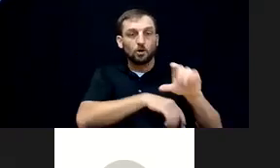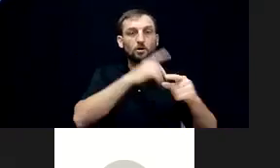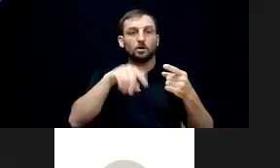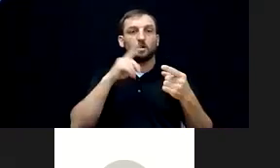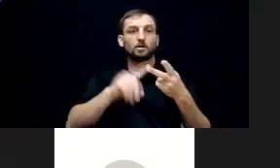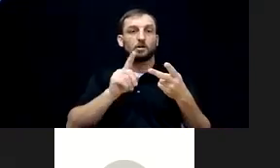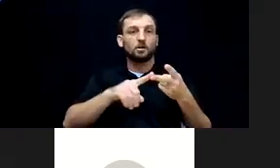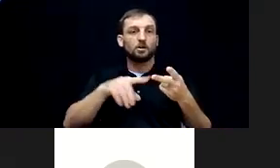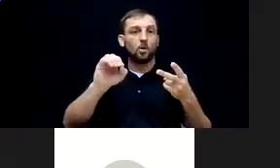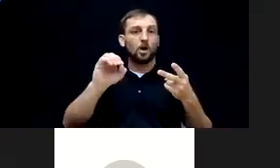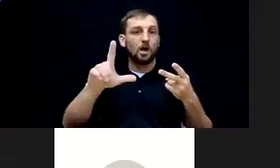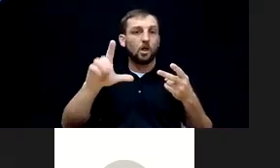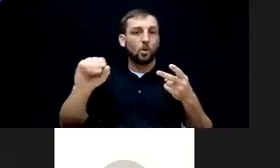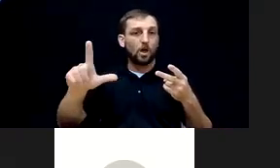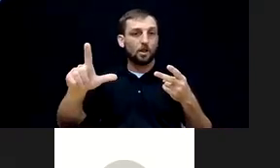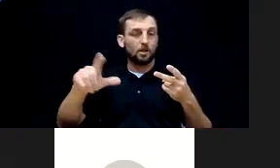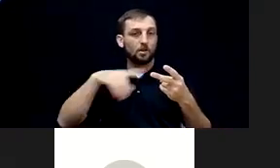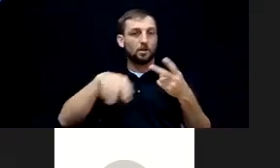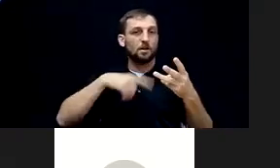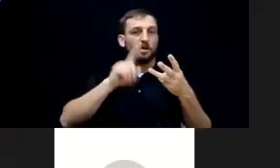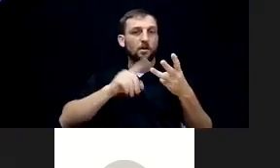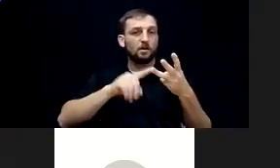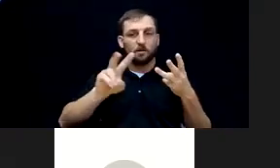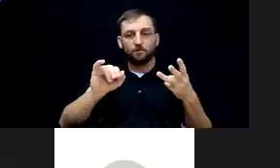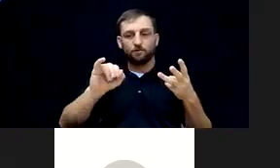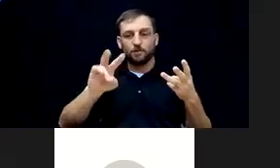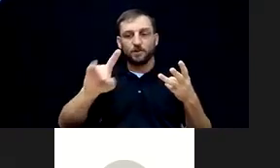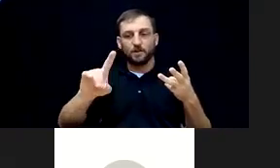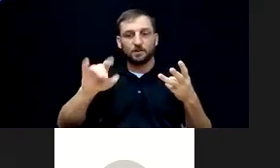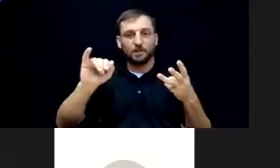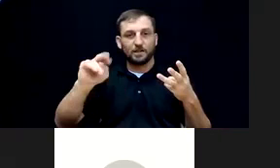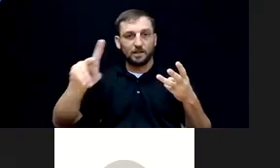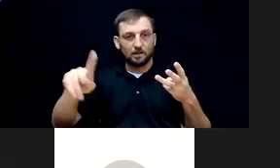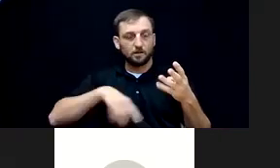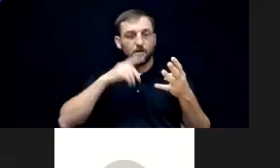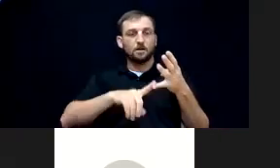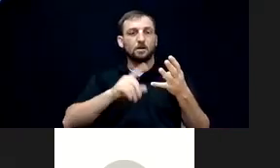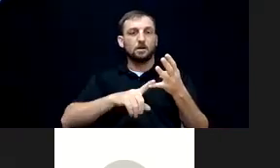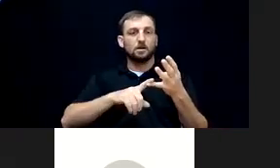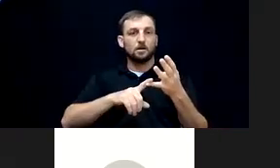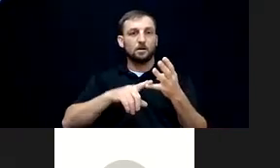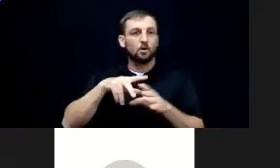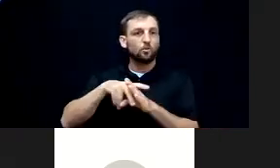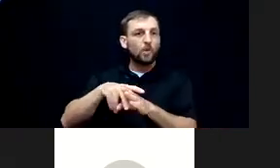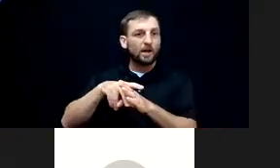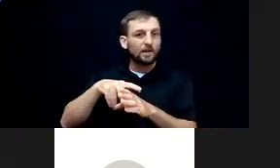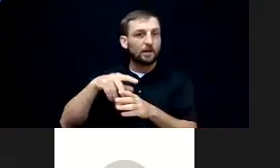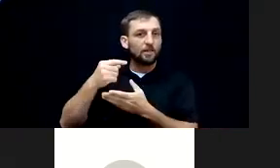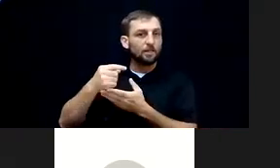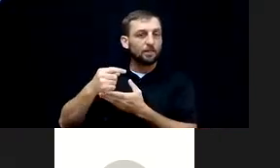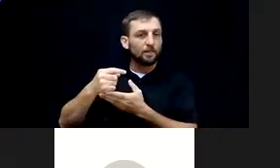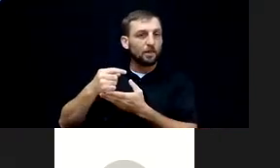Center, a company called Vivid Inc., some other churches, a writing therapy program, and so forth.